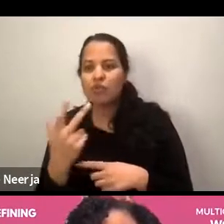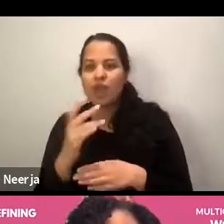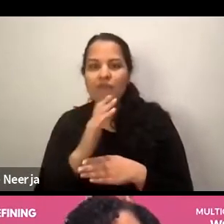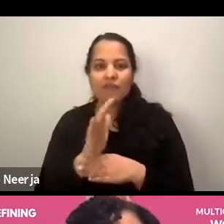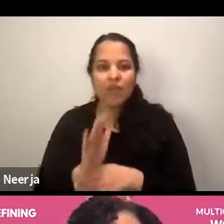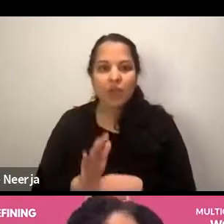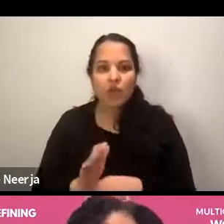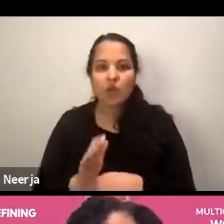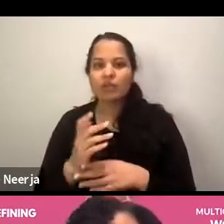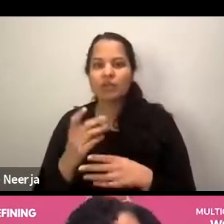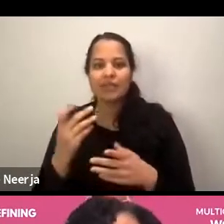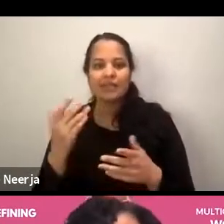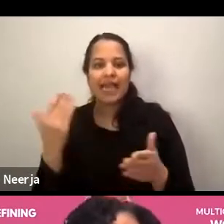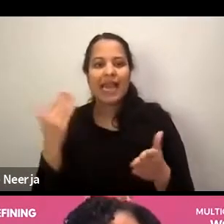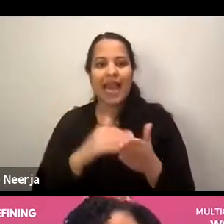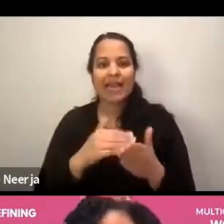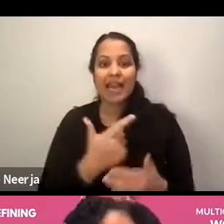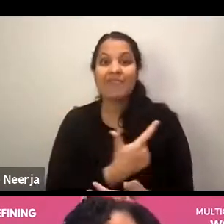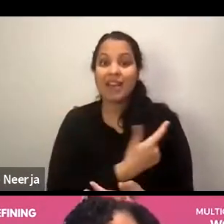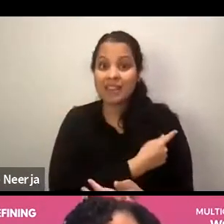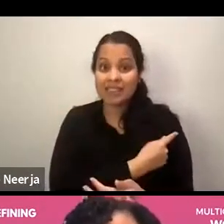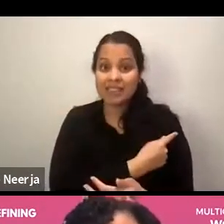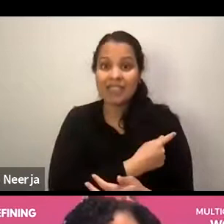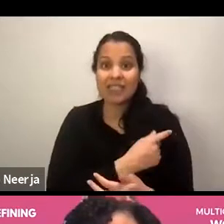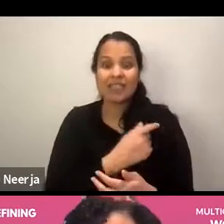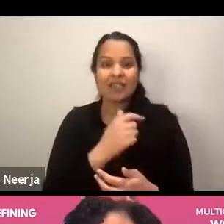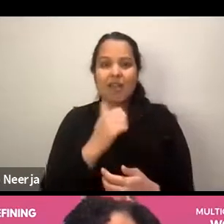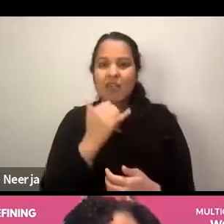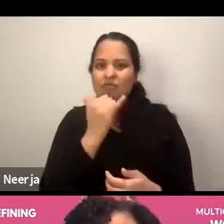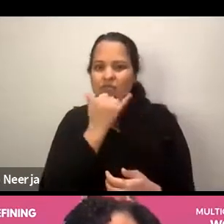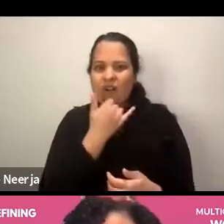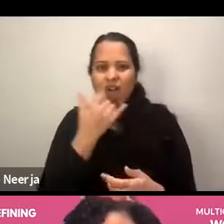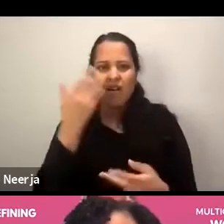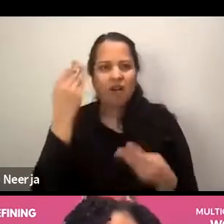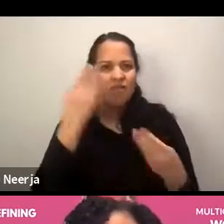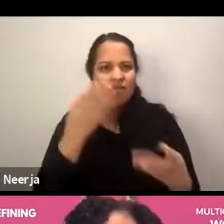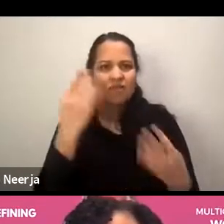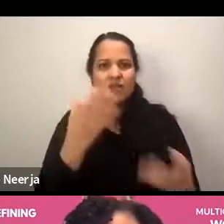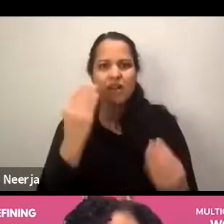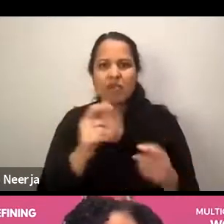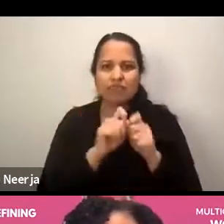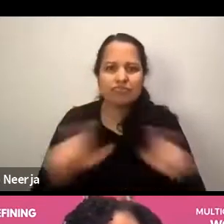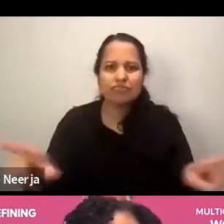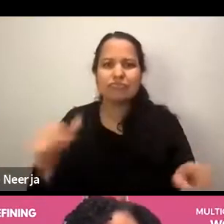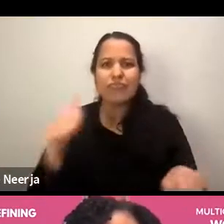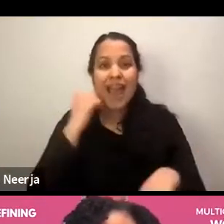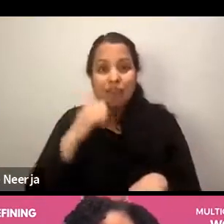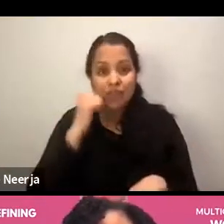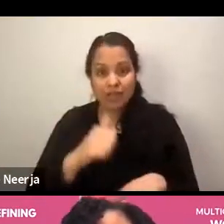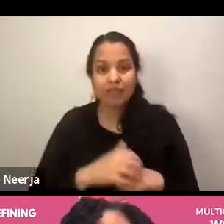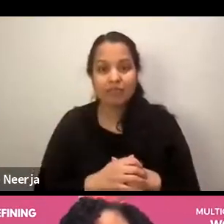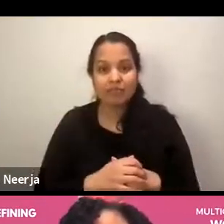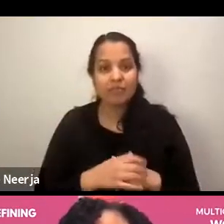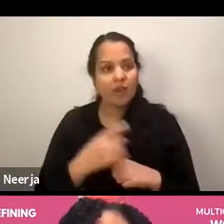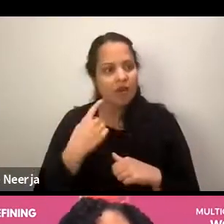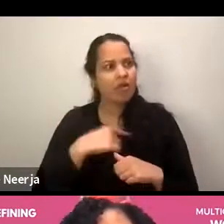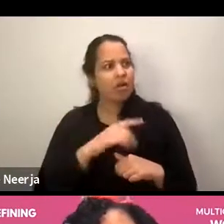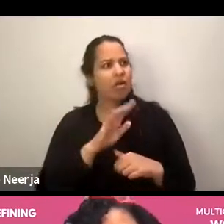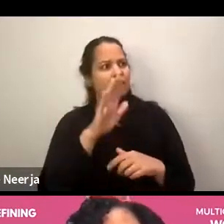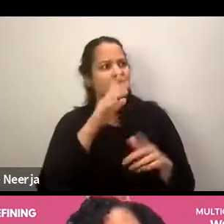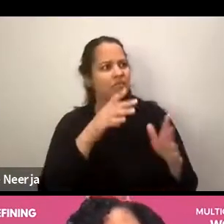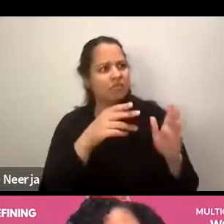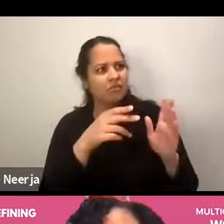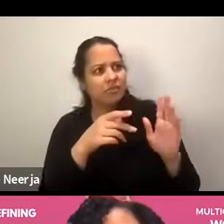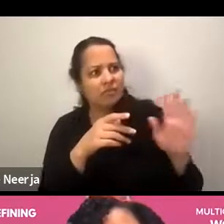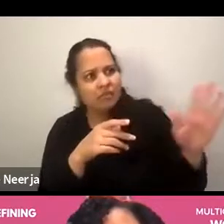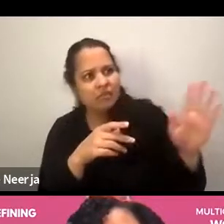have misinformation every single day. We have already flagged this for Facebook, for Twitter,